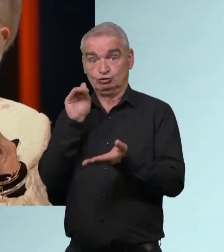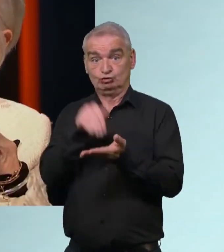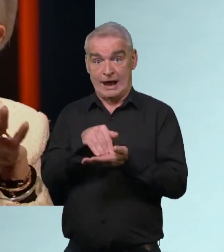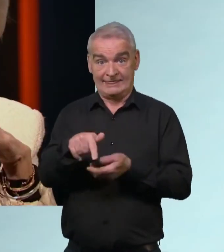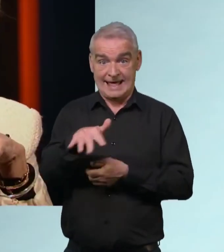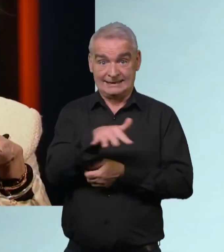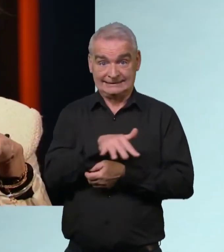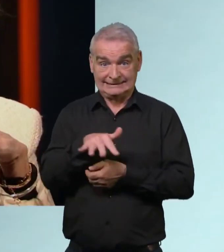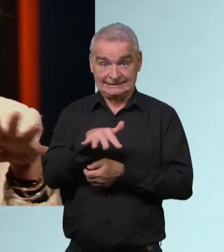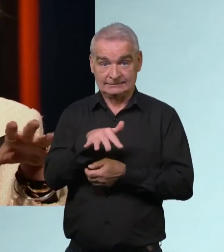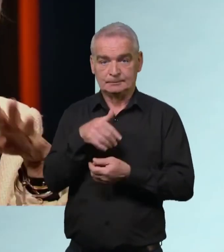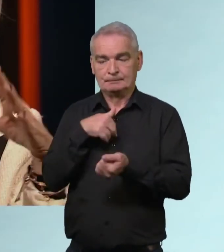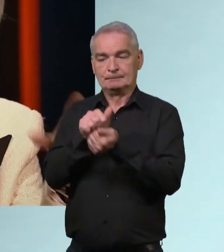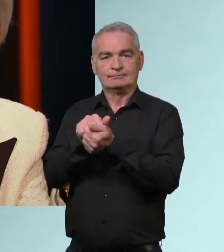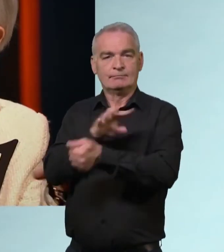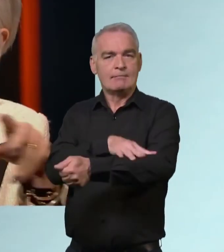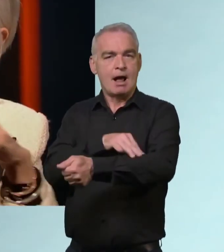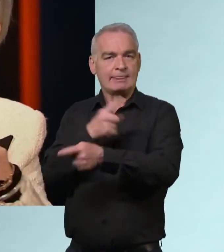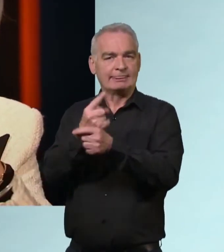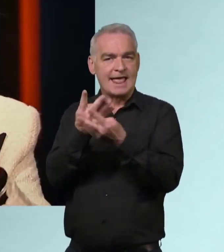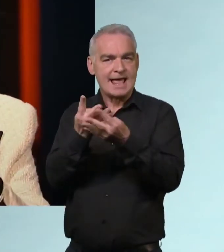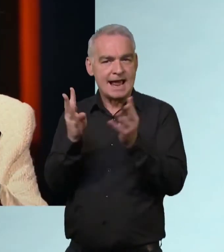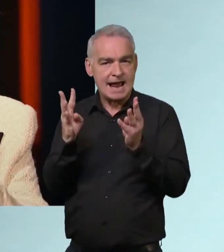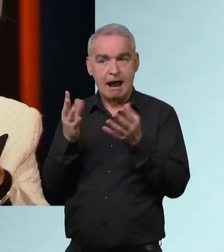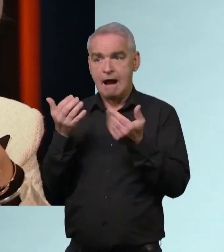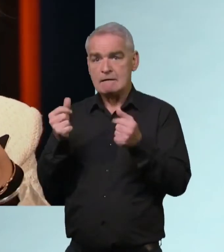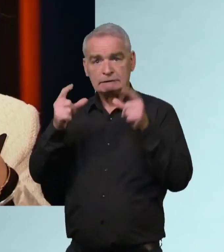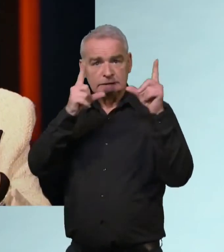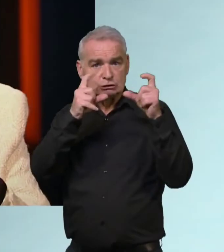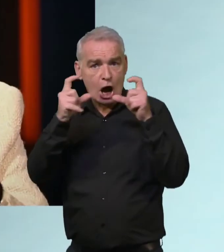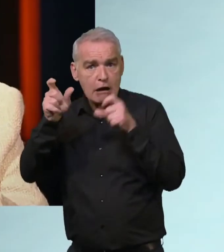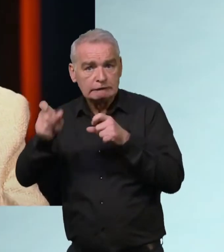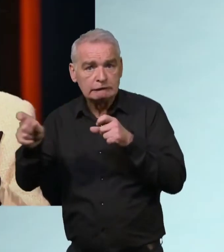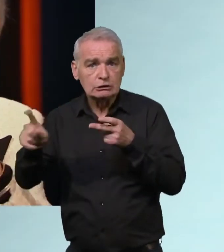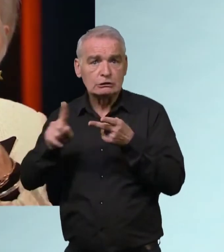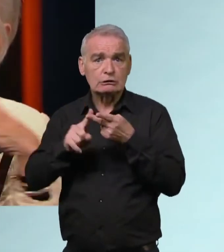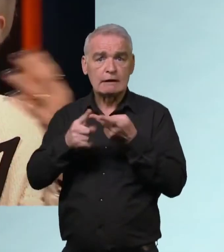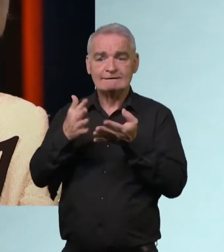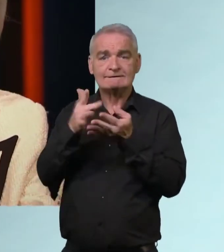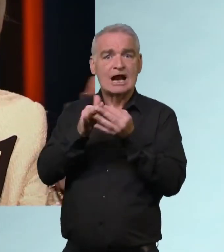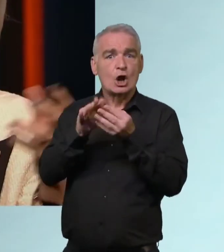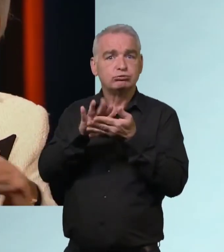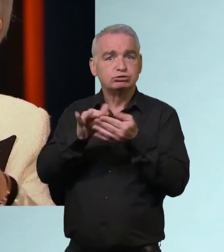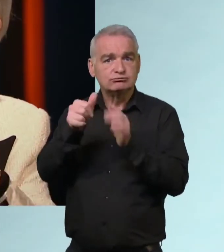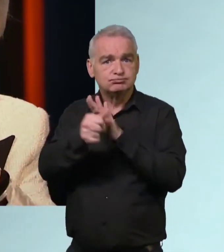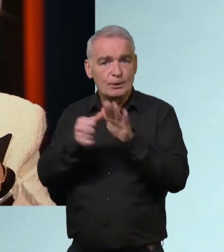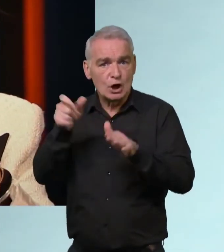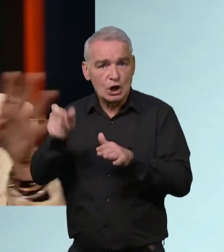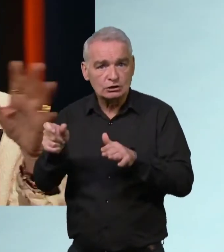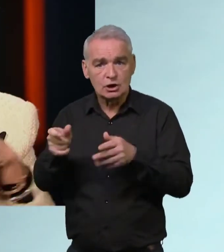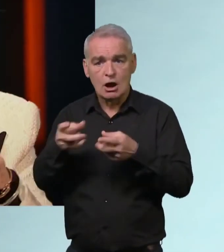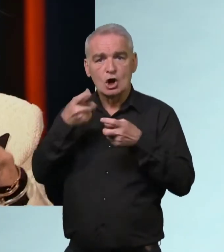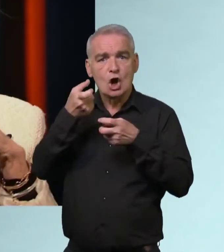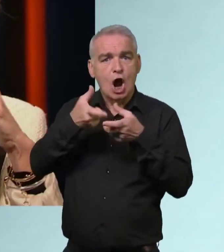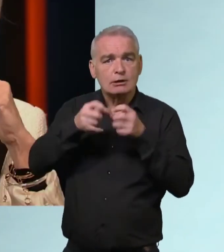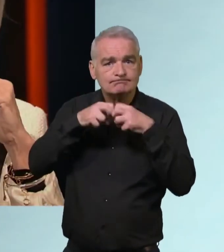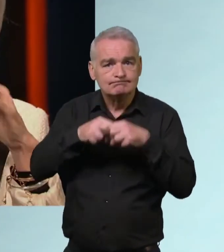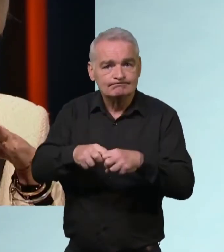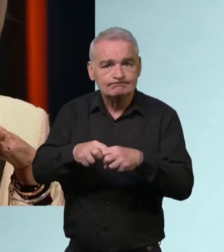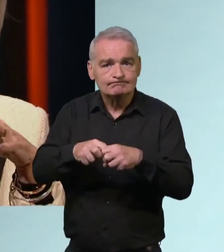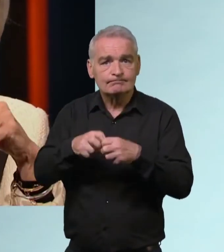all the guard of presence was there. So there'd be the photographer, there'd be a fingerprinter, there'd be a ballistics expert, there'd be the crime scene manager. All of these